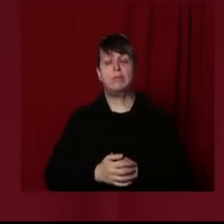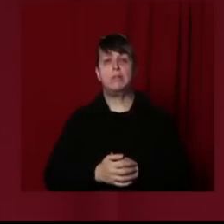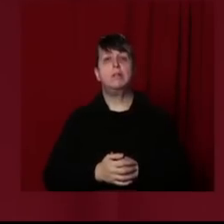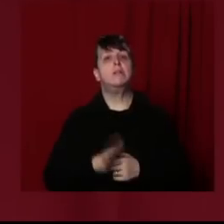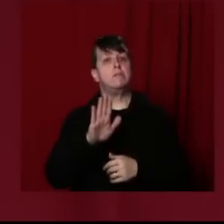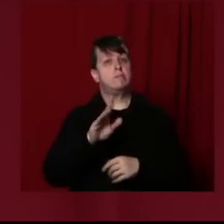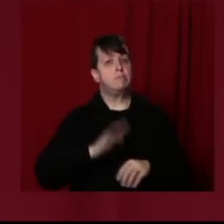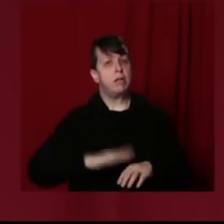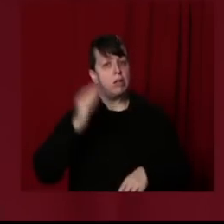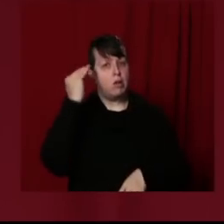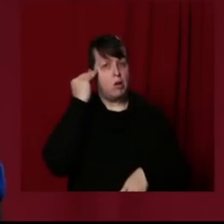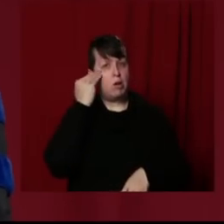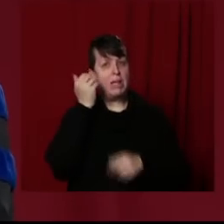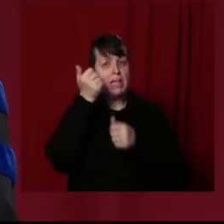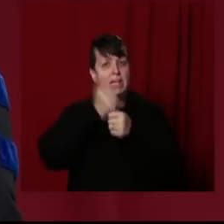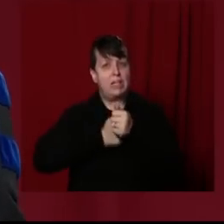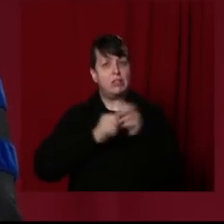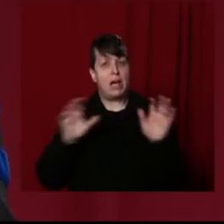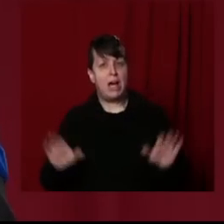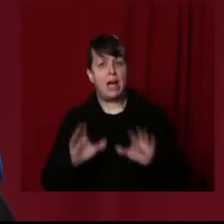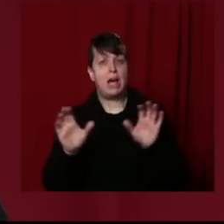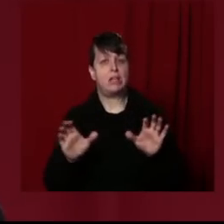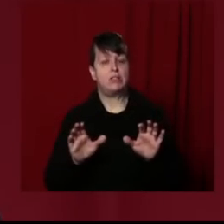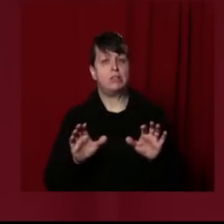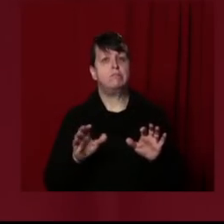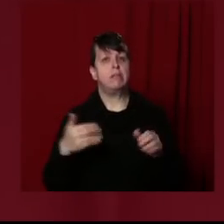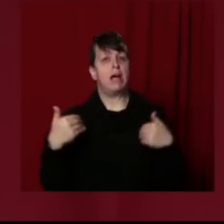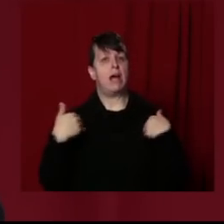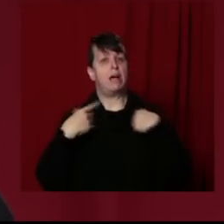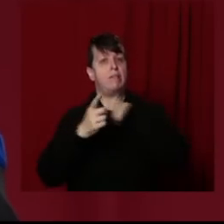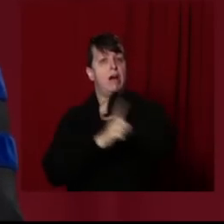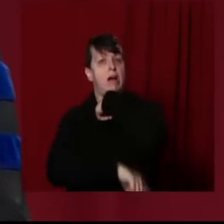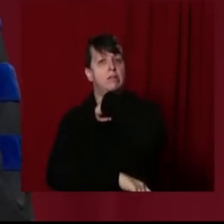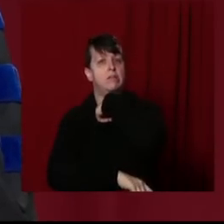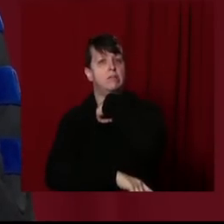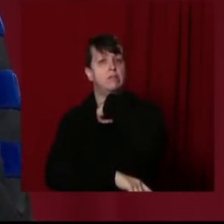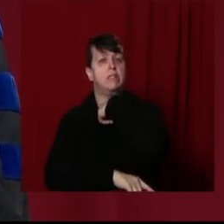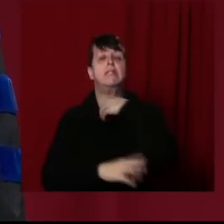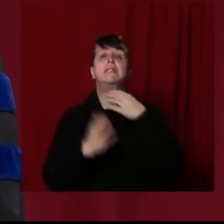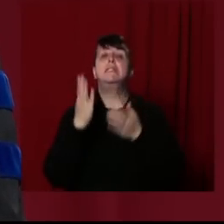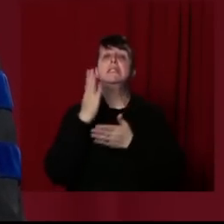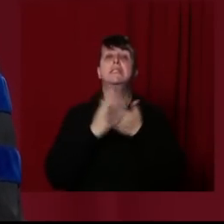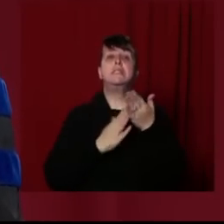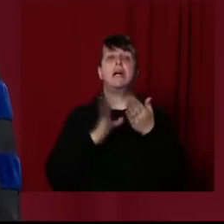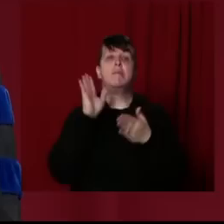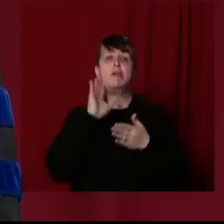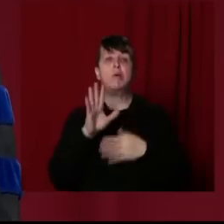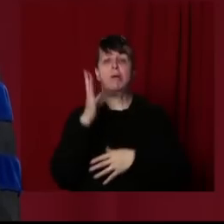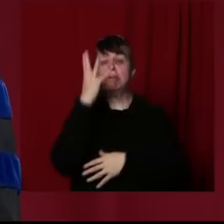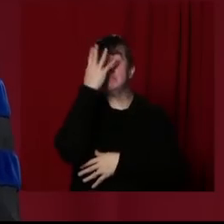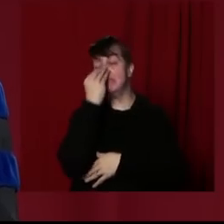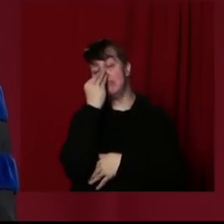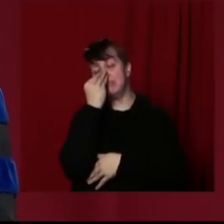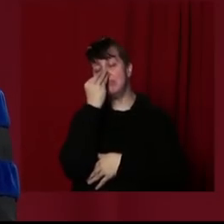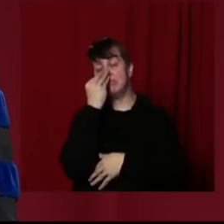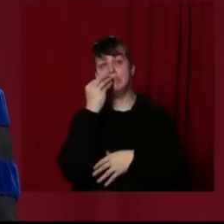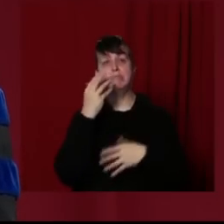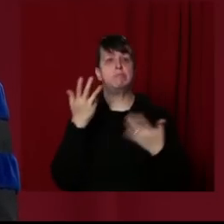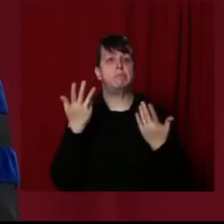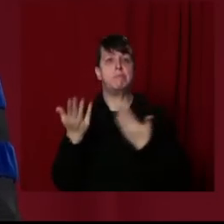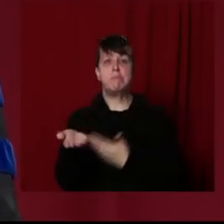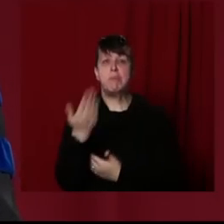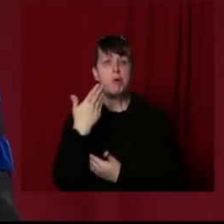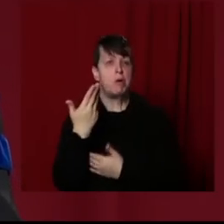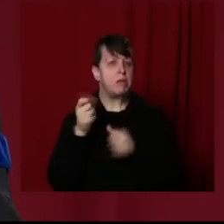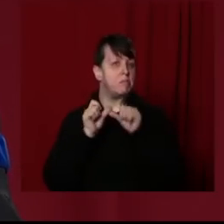that every action or inaction has consequences. Some of you may choose to slumber and sleep the morning